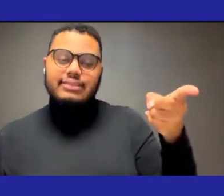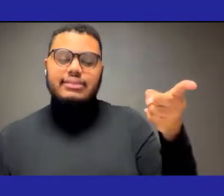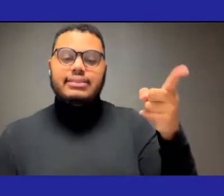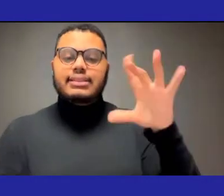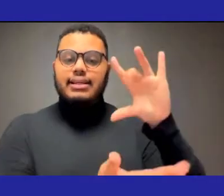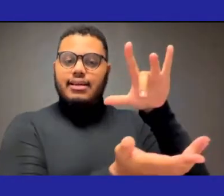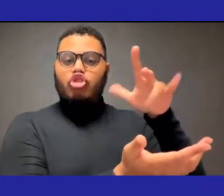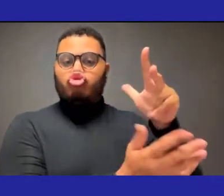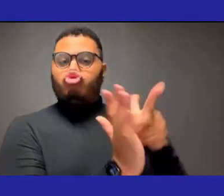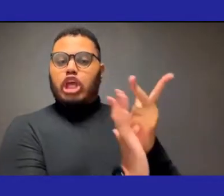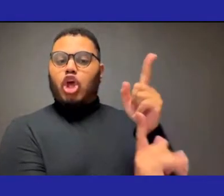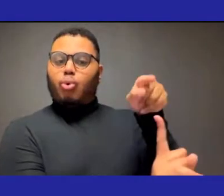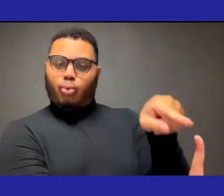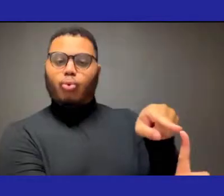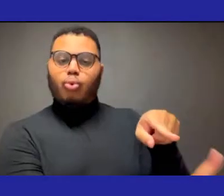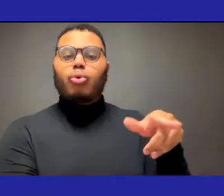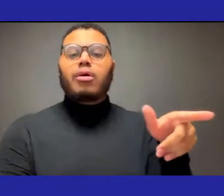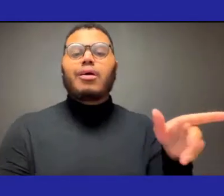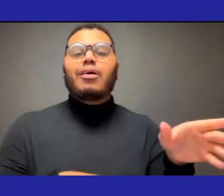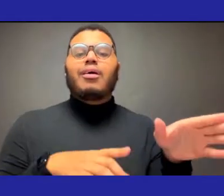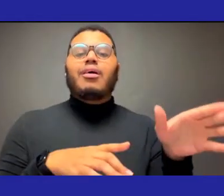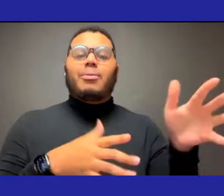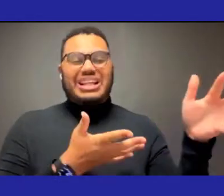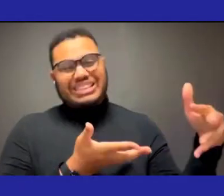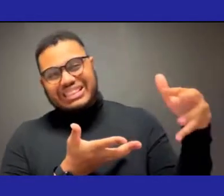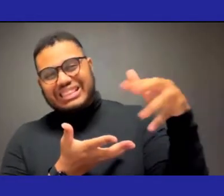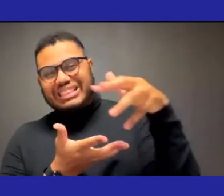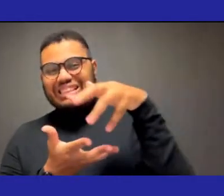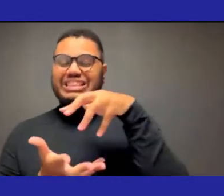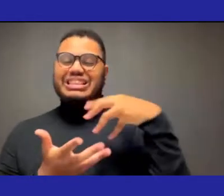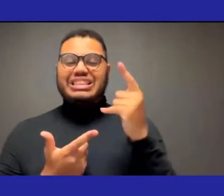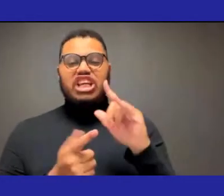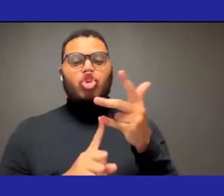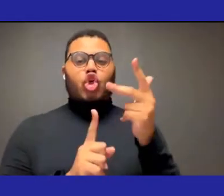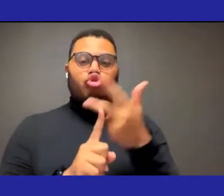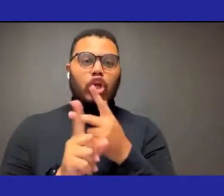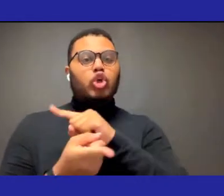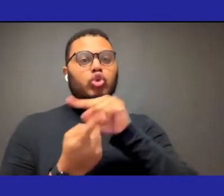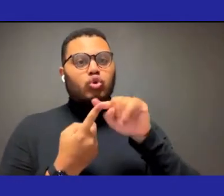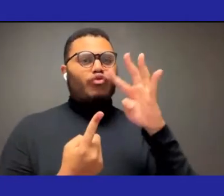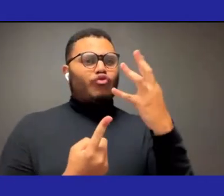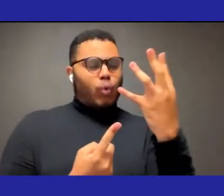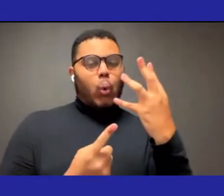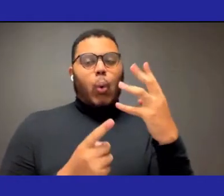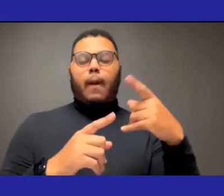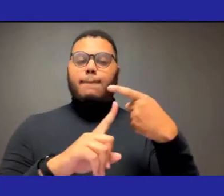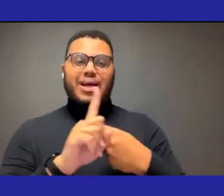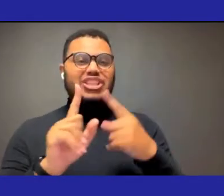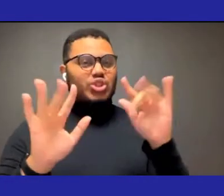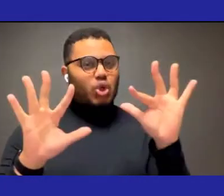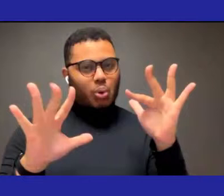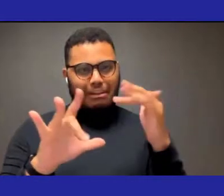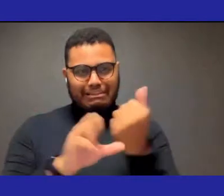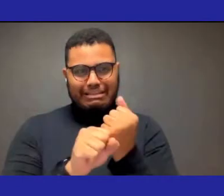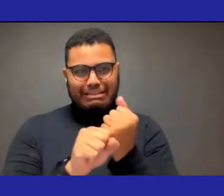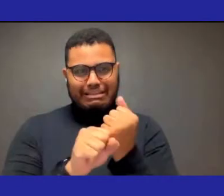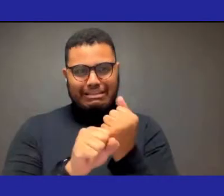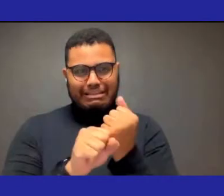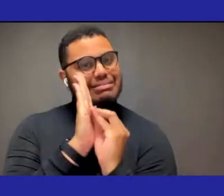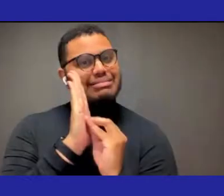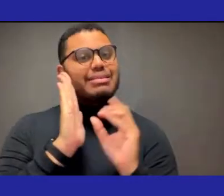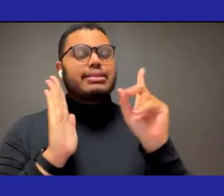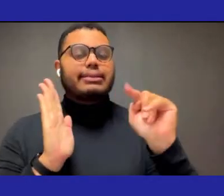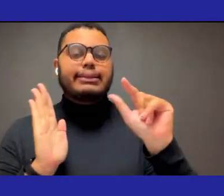then takes 3 to 4 months to amalgamate that data across all plans. The Essential Plan CAP survey